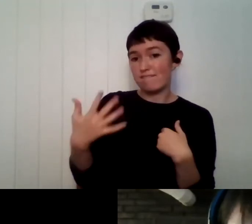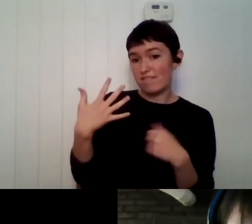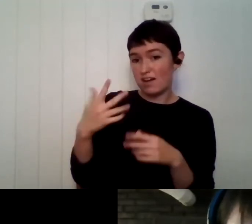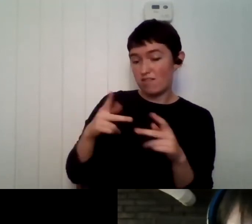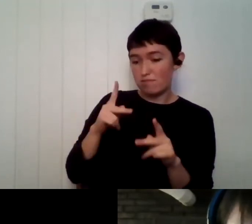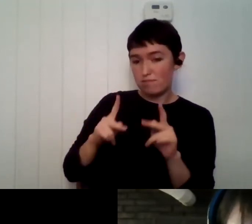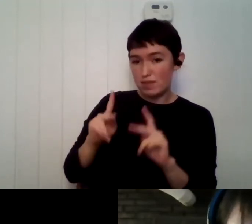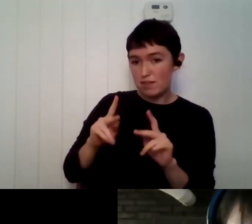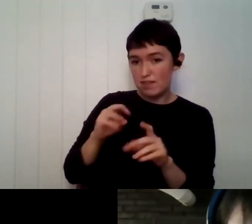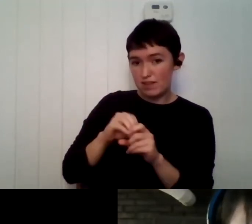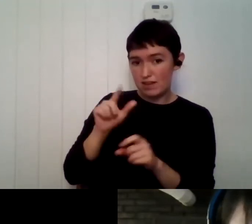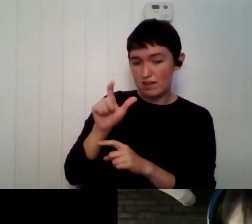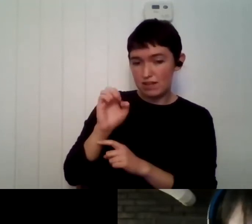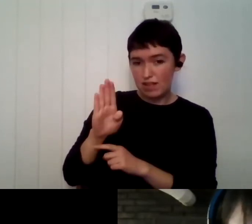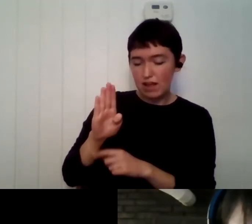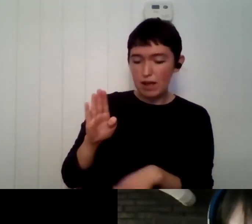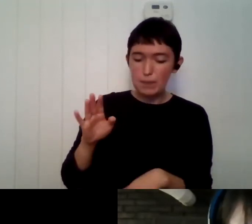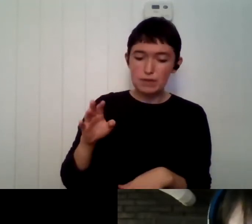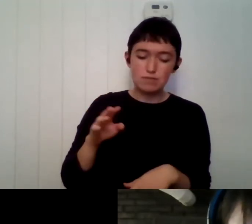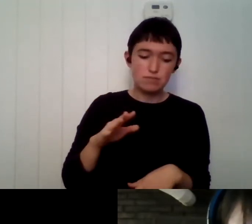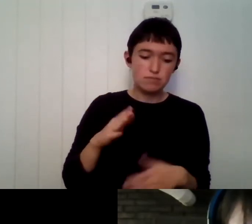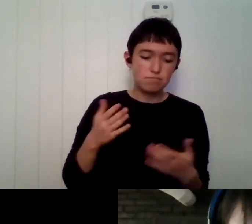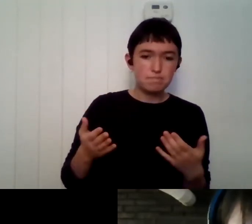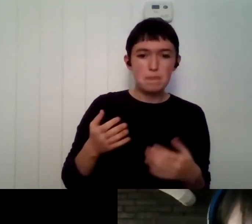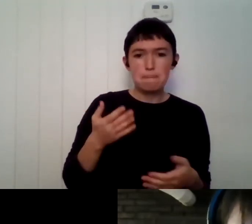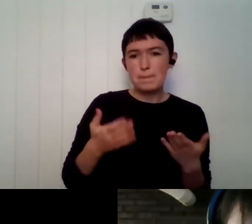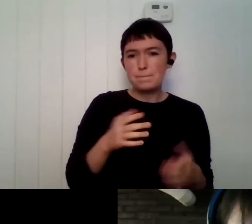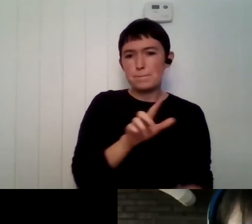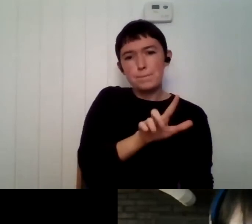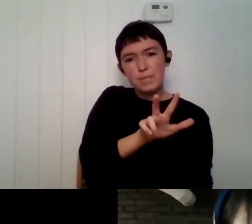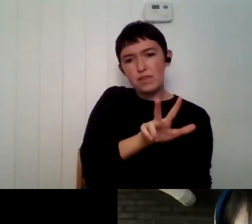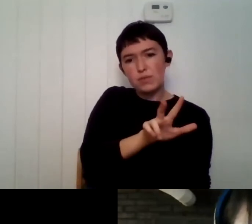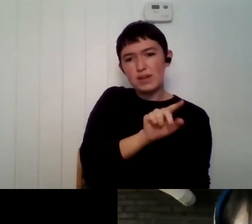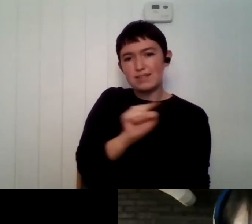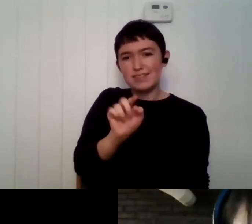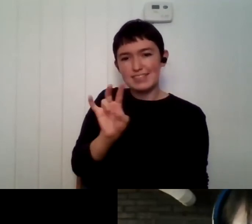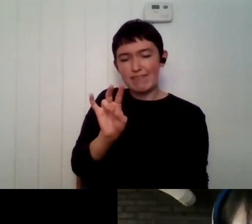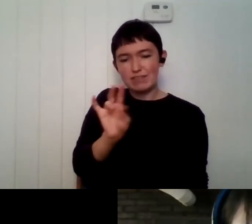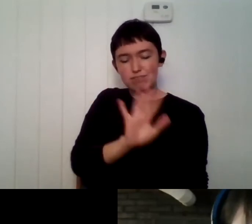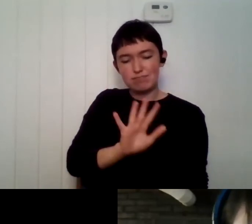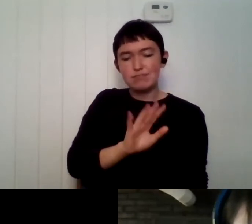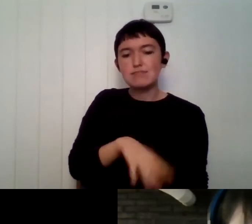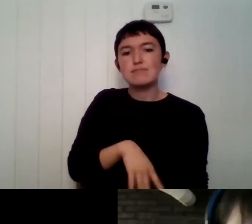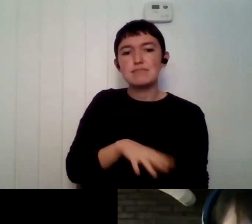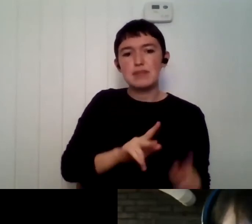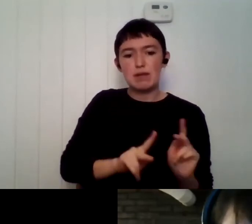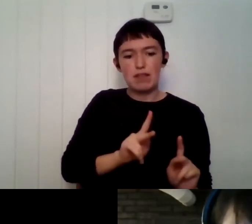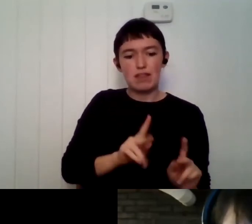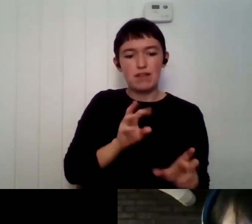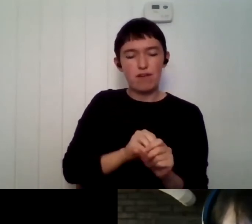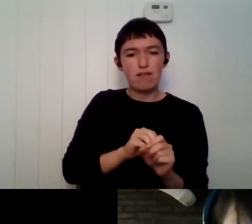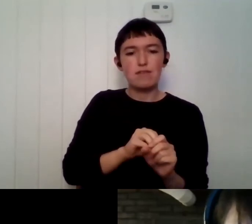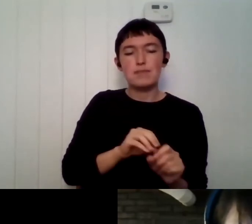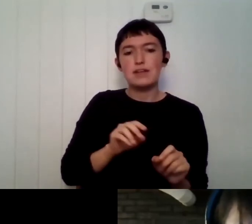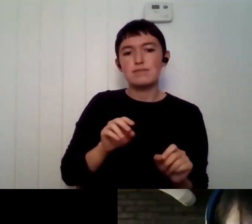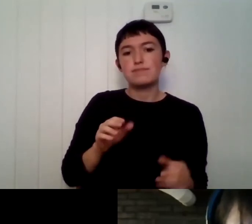that fluctuated between like, let's see, 3 at the least and 7 at the most. So it's like, there are all different sizes of labs. Some